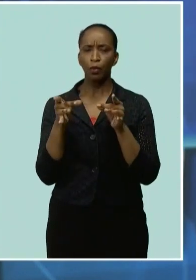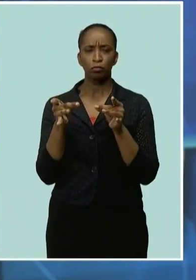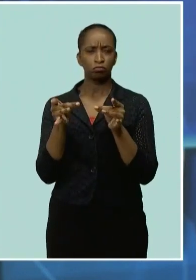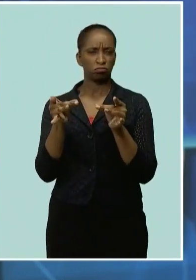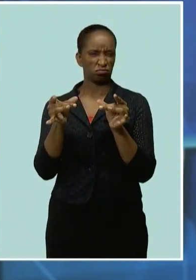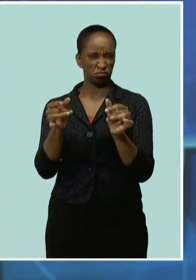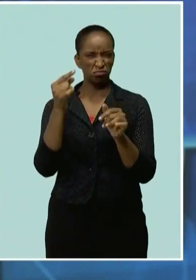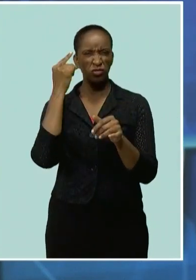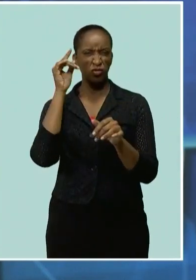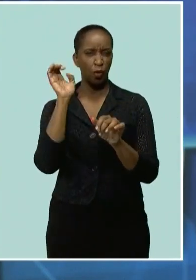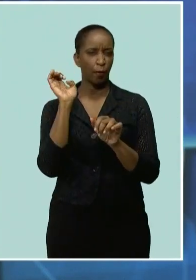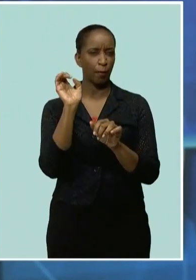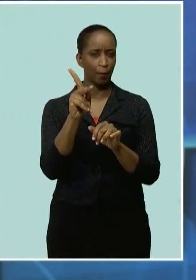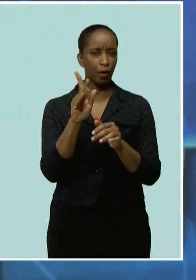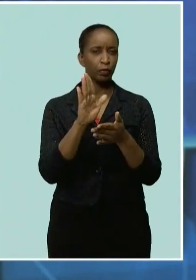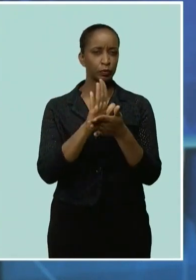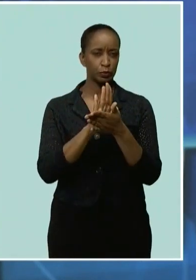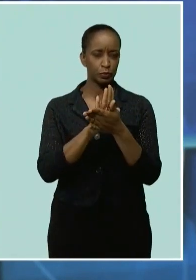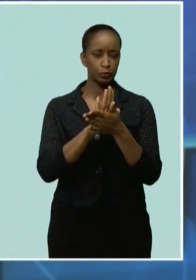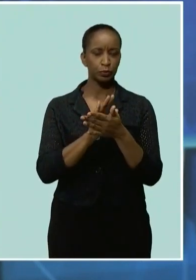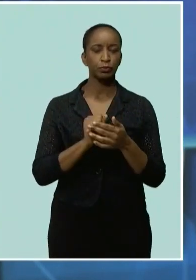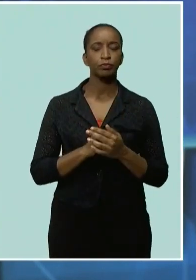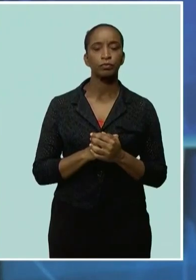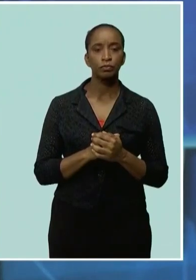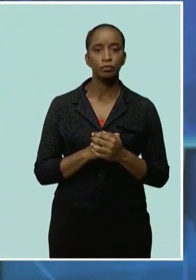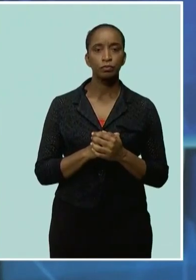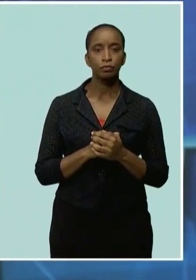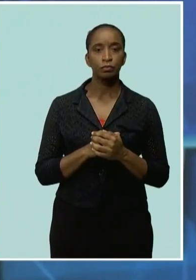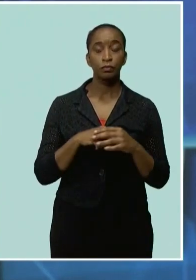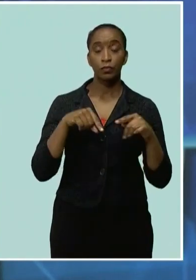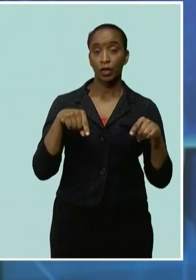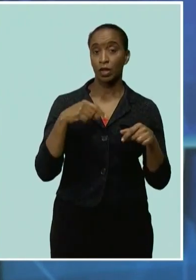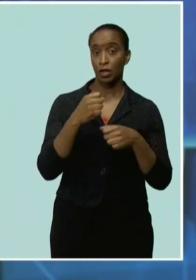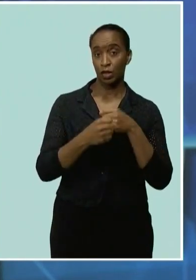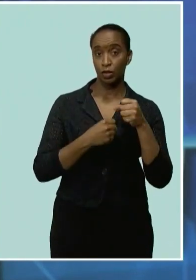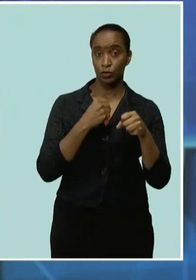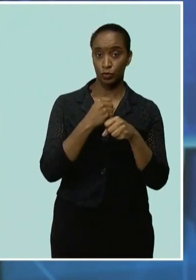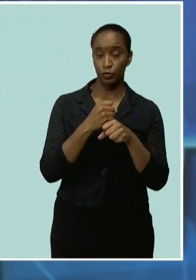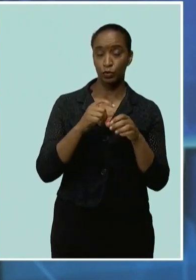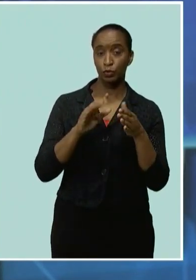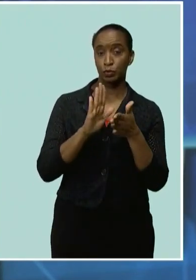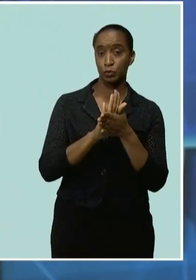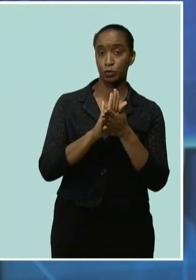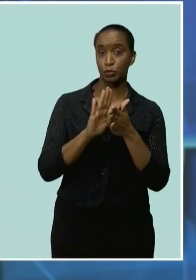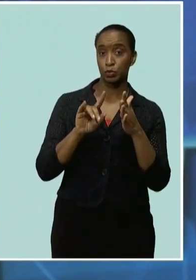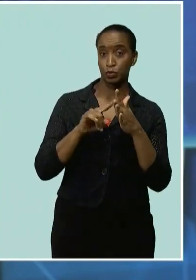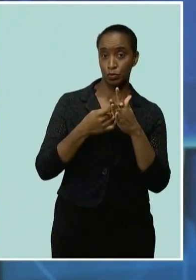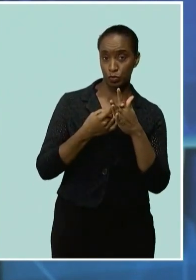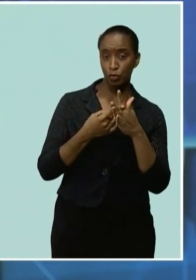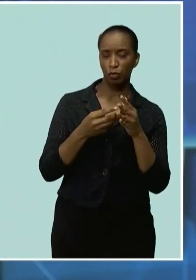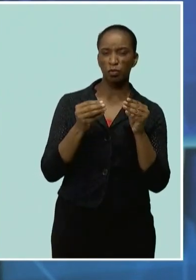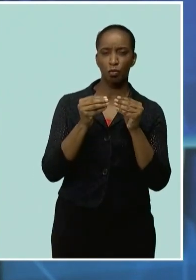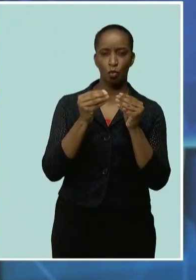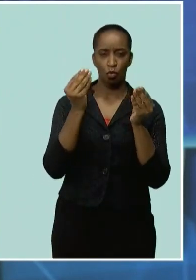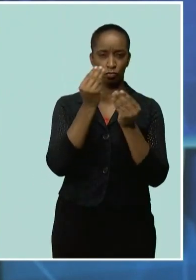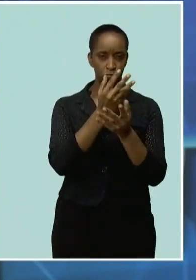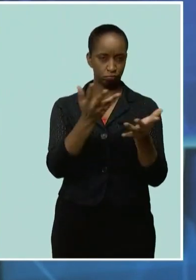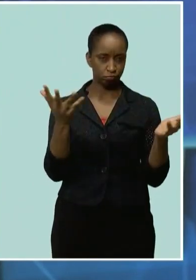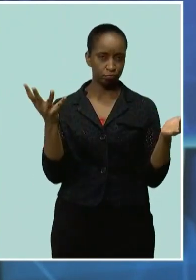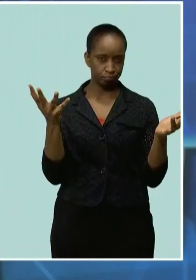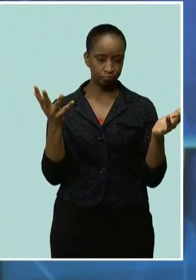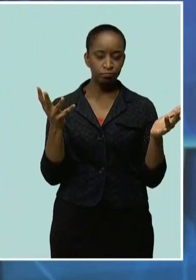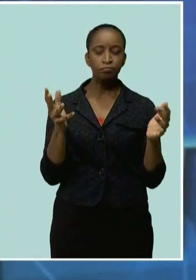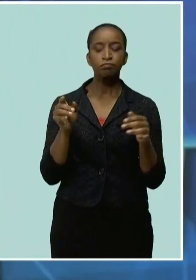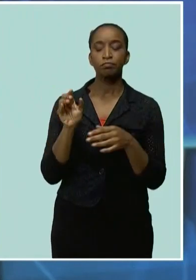of the 2023-2024 academic year. We get the details now on how it all unfolded from Crystal Hoyt, who